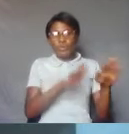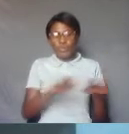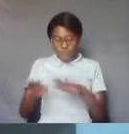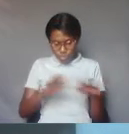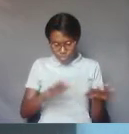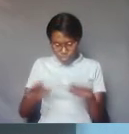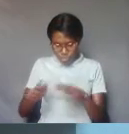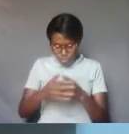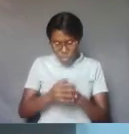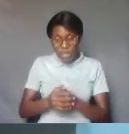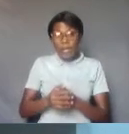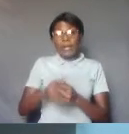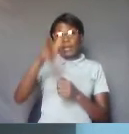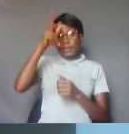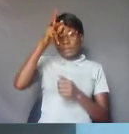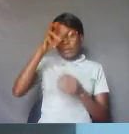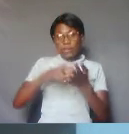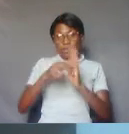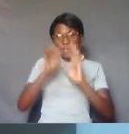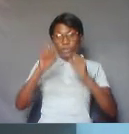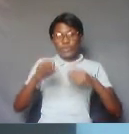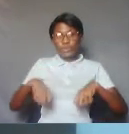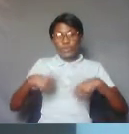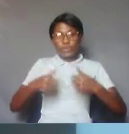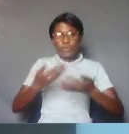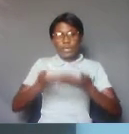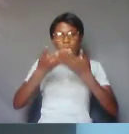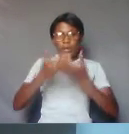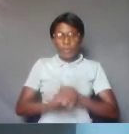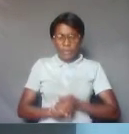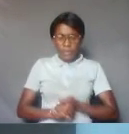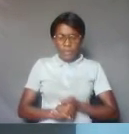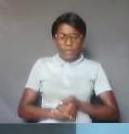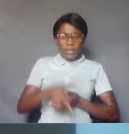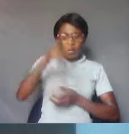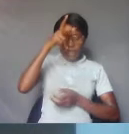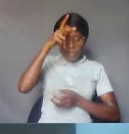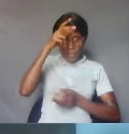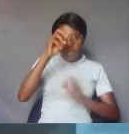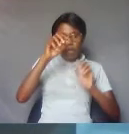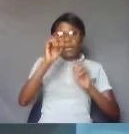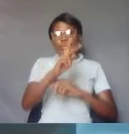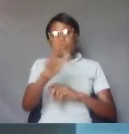God is survivor. And she said this God is a God that spoke to her.